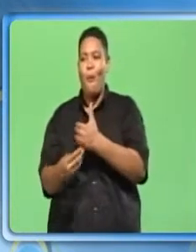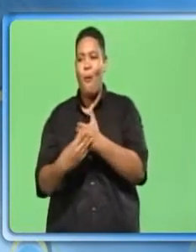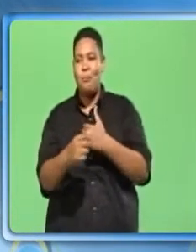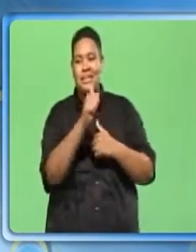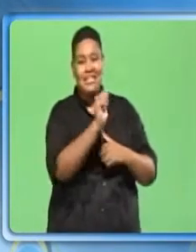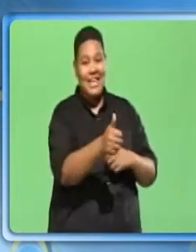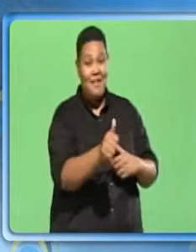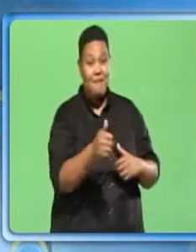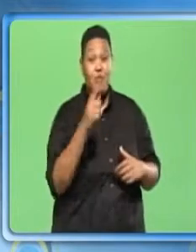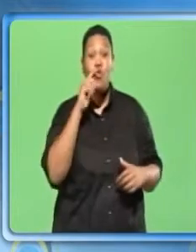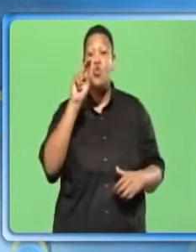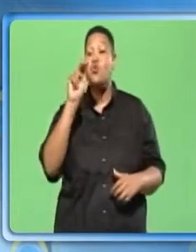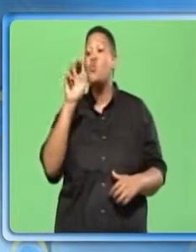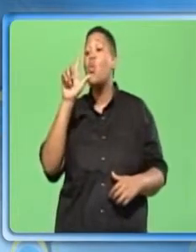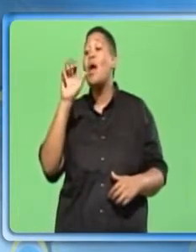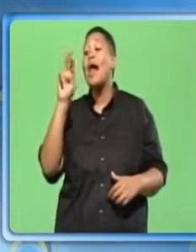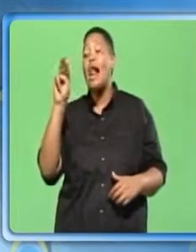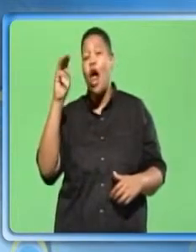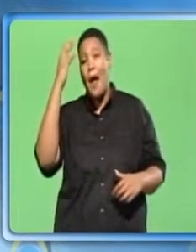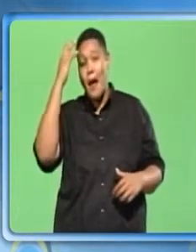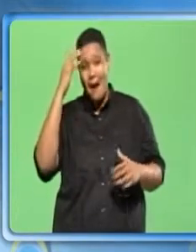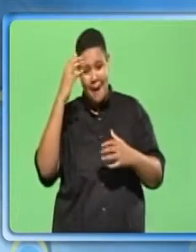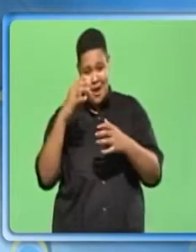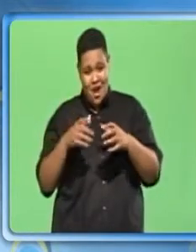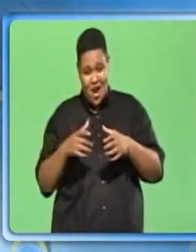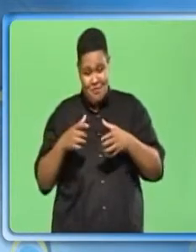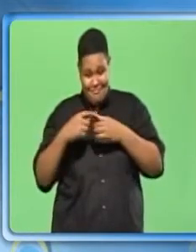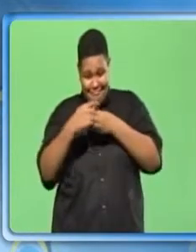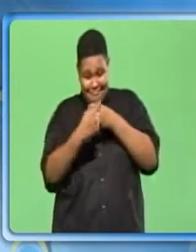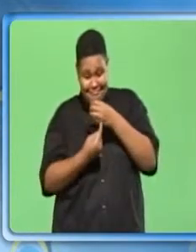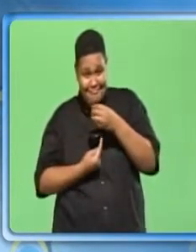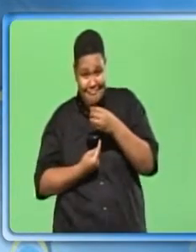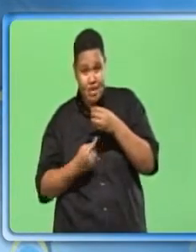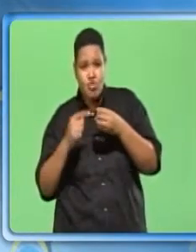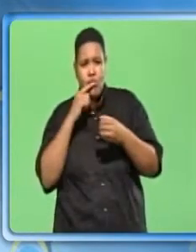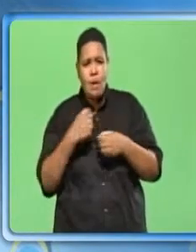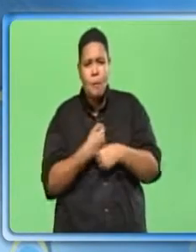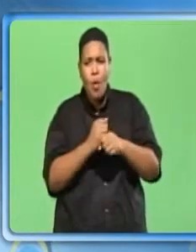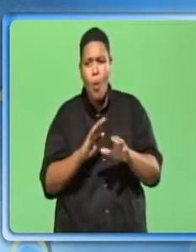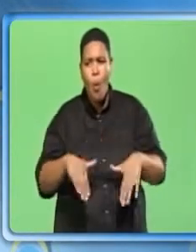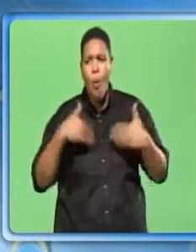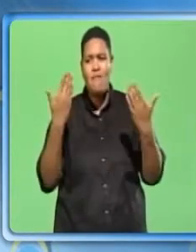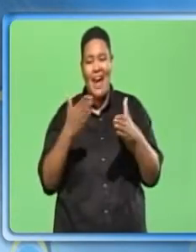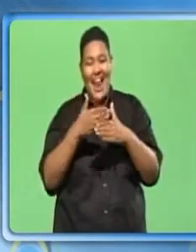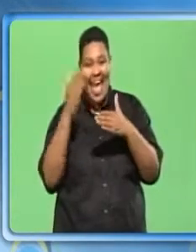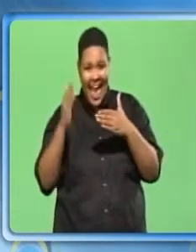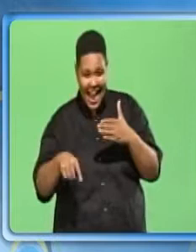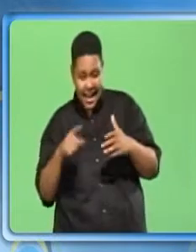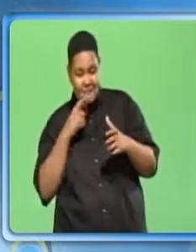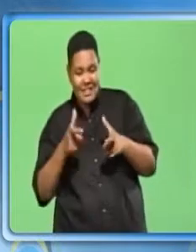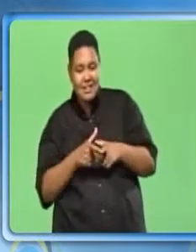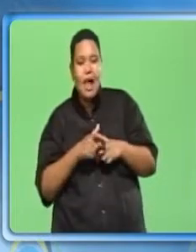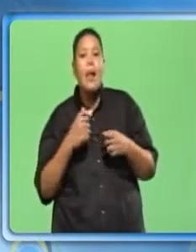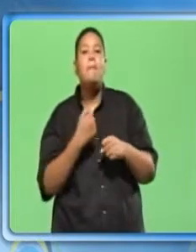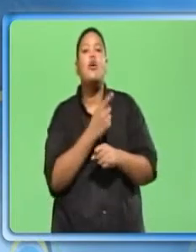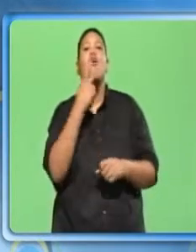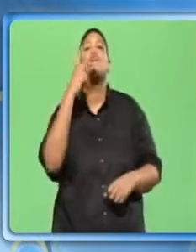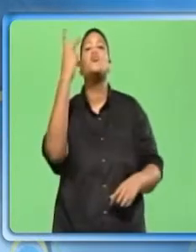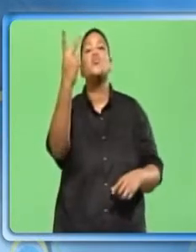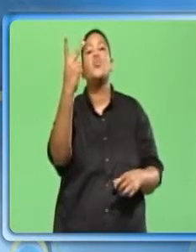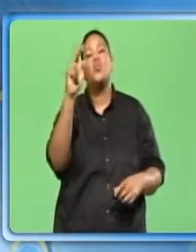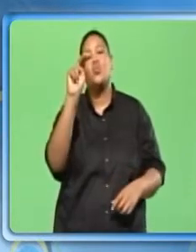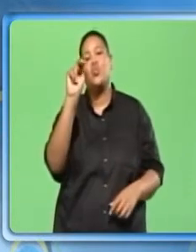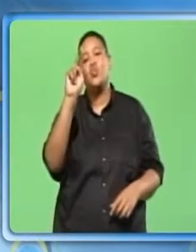nuclear membrane reforms around the chromosomes at the end of the cell. This leads to the formation of 2